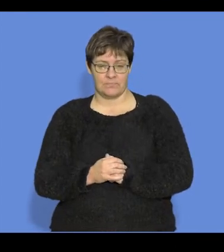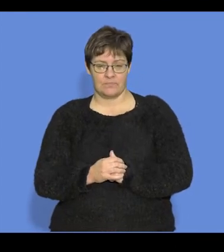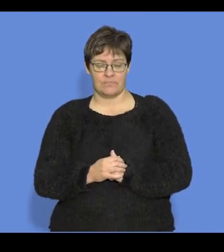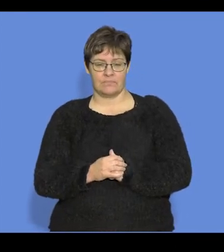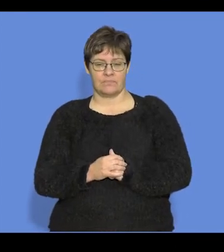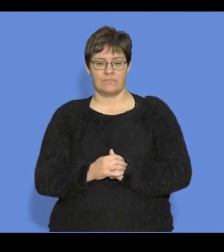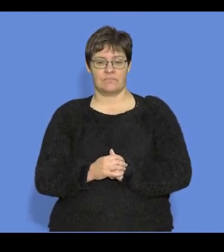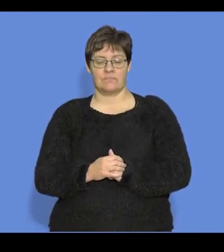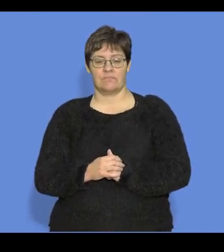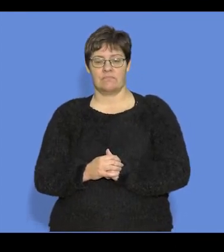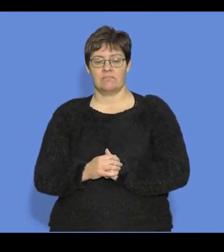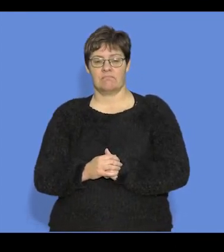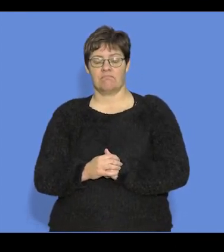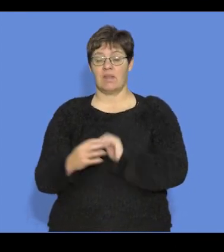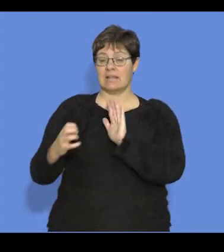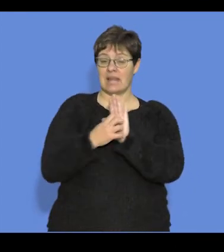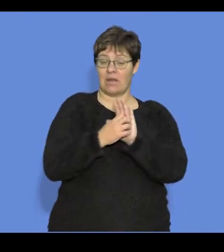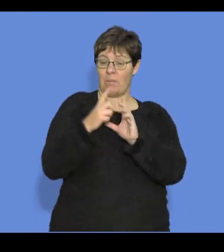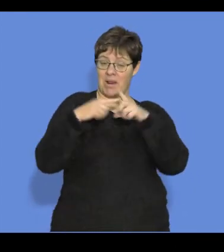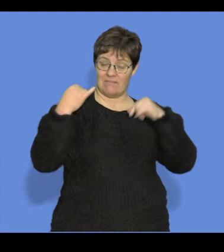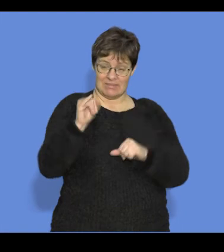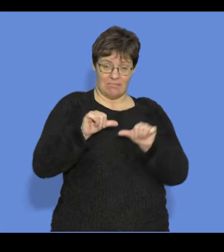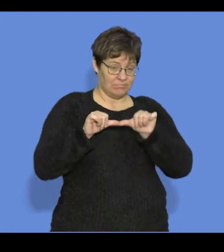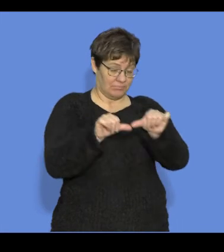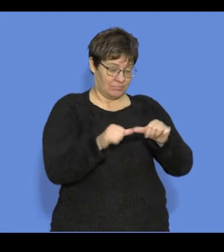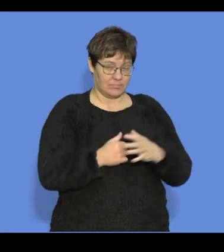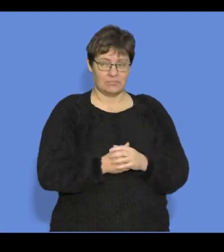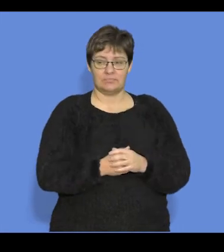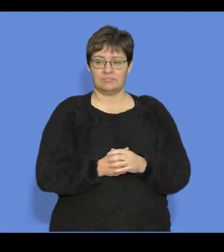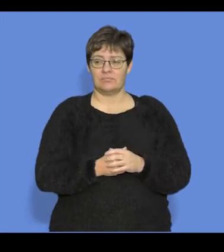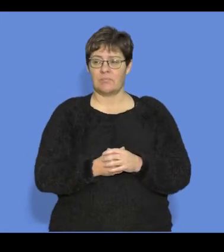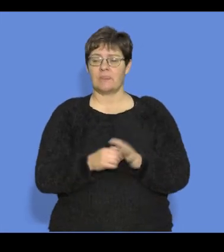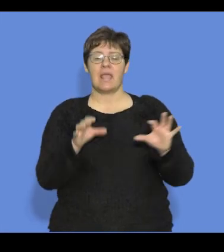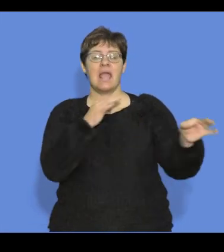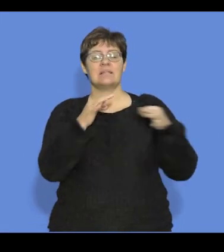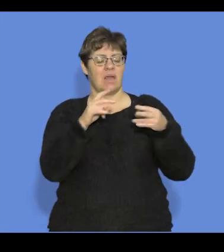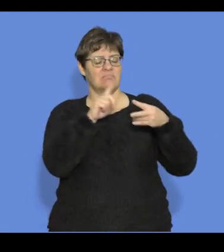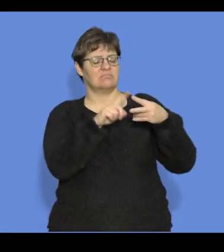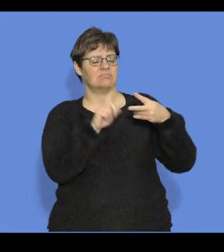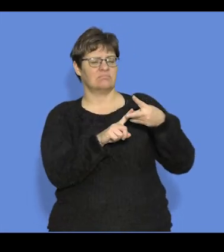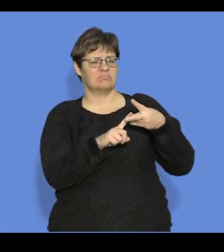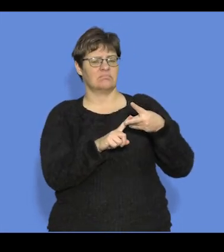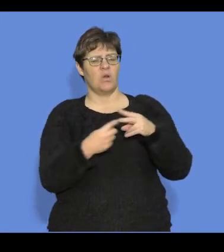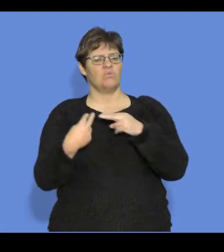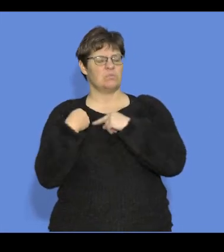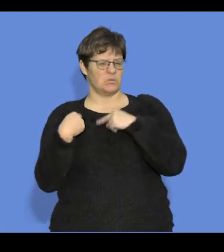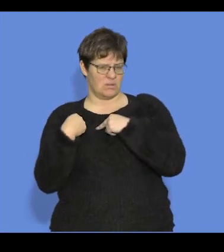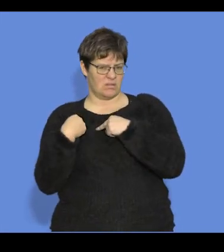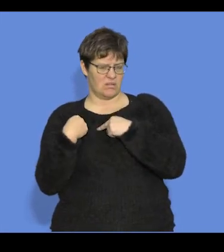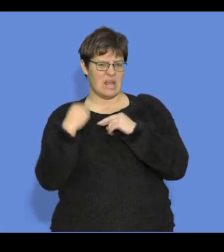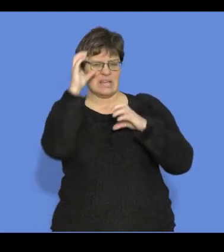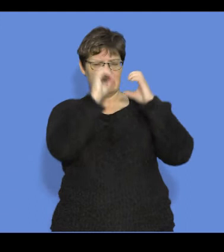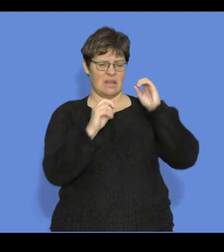Then, still on the diagram of the leaf, explain 2 functions of the cells